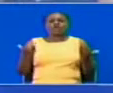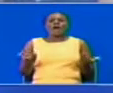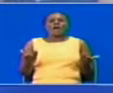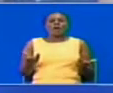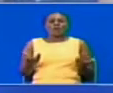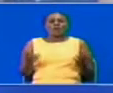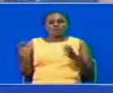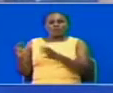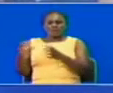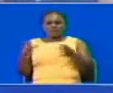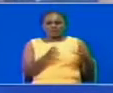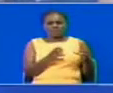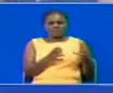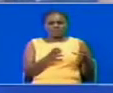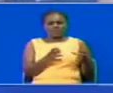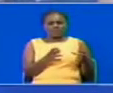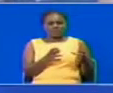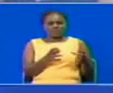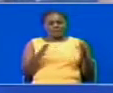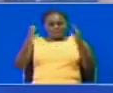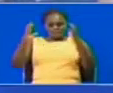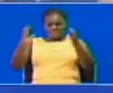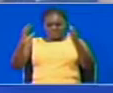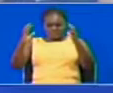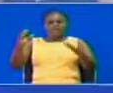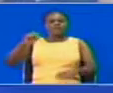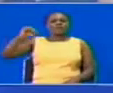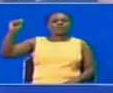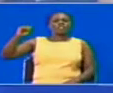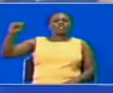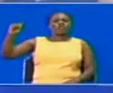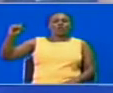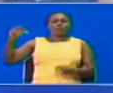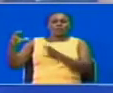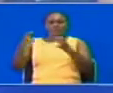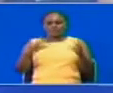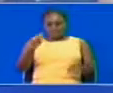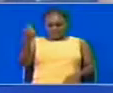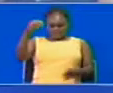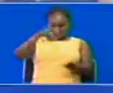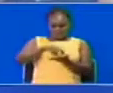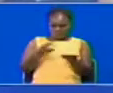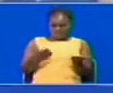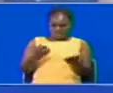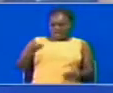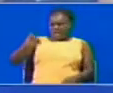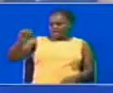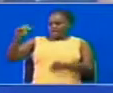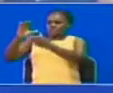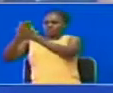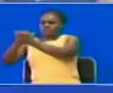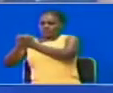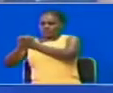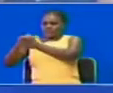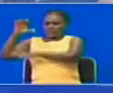those parties that are regarded as main political players, or many parties now, in this case, in the Kenyan case, looking at Jubilee and NASA or